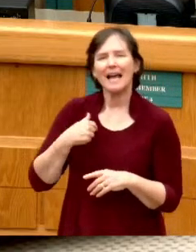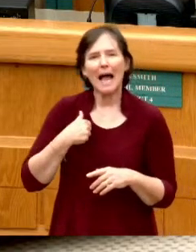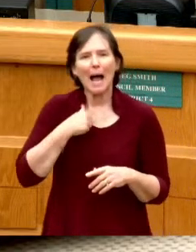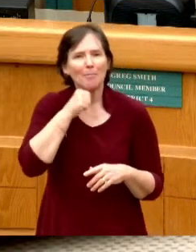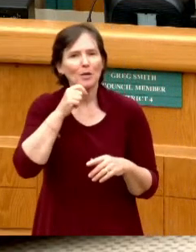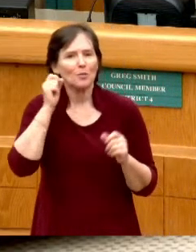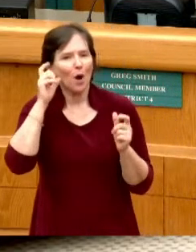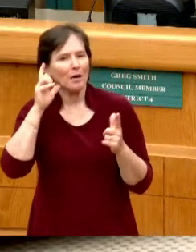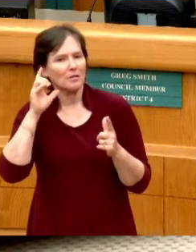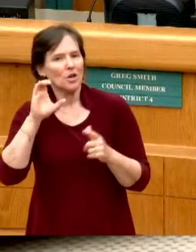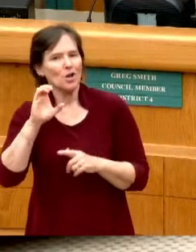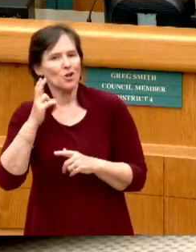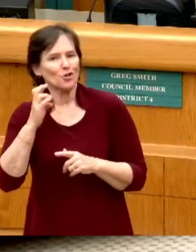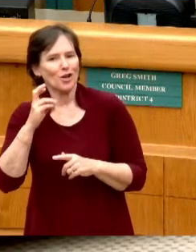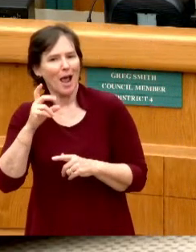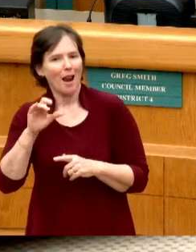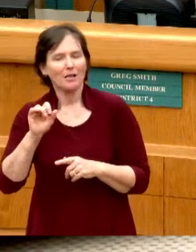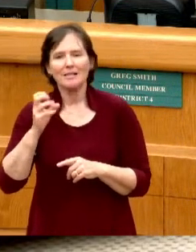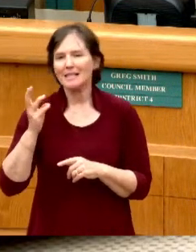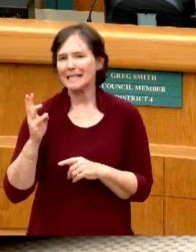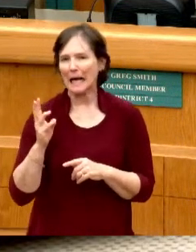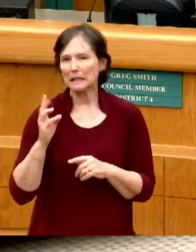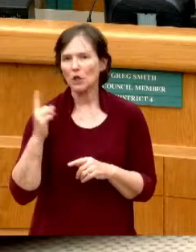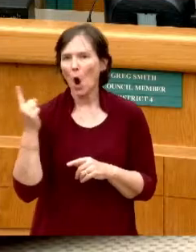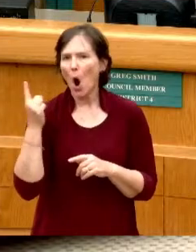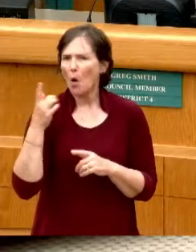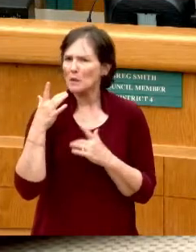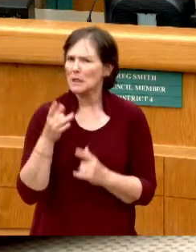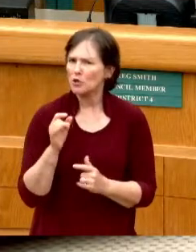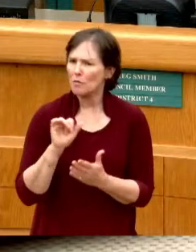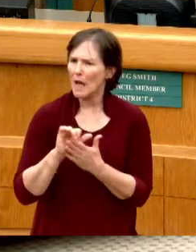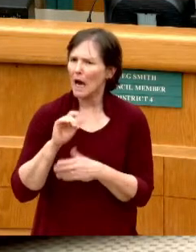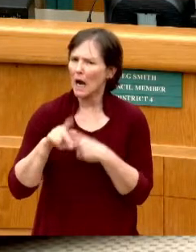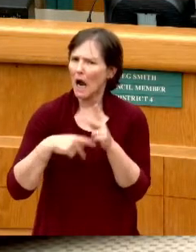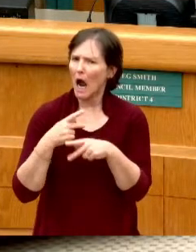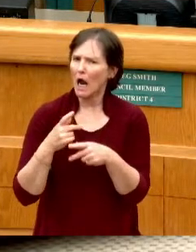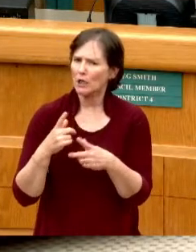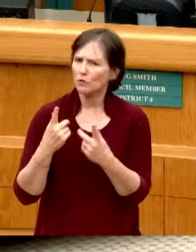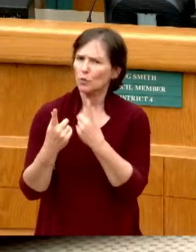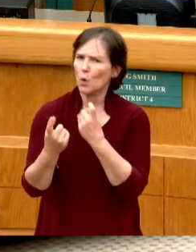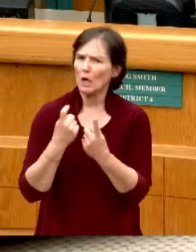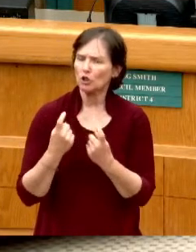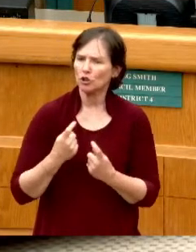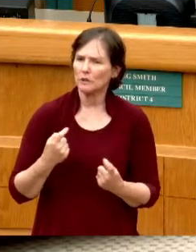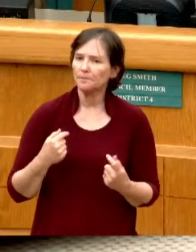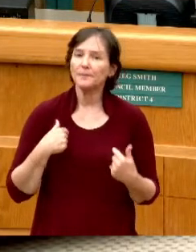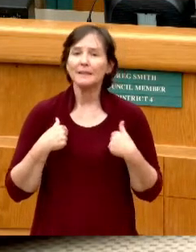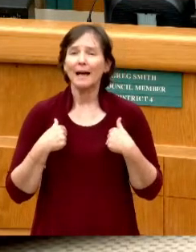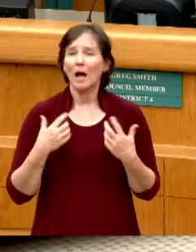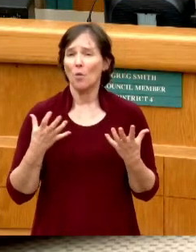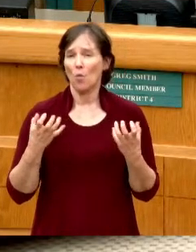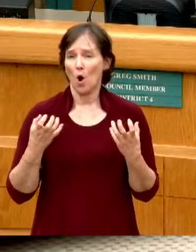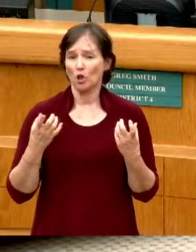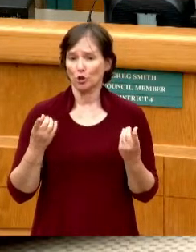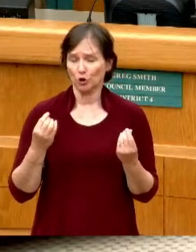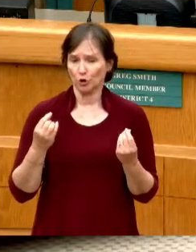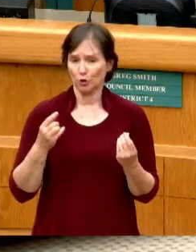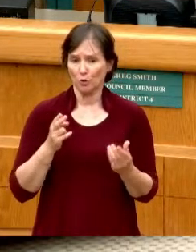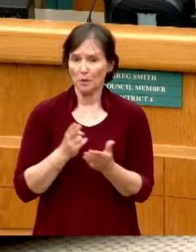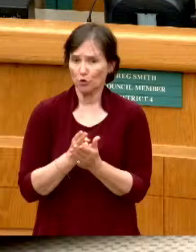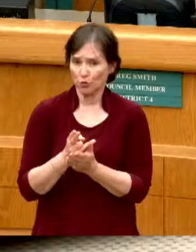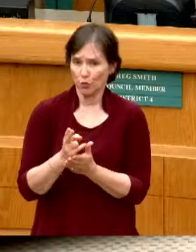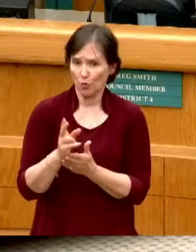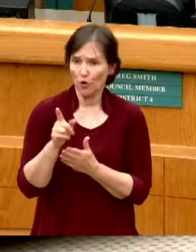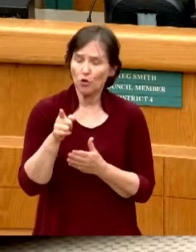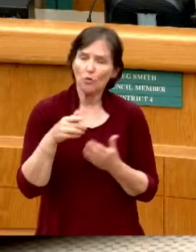very interested in posing these kinds of questions, and what I'd like to do is make certain that you guys